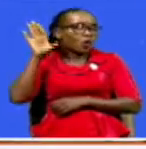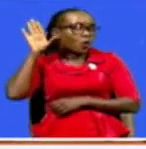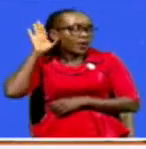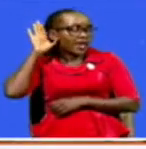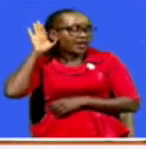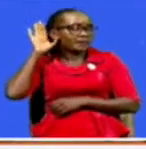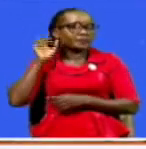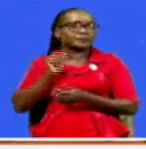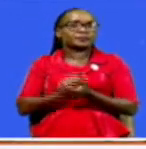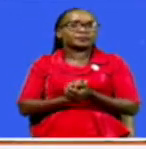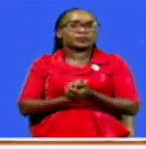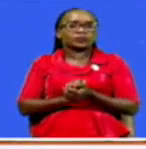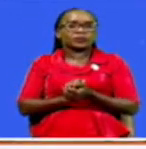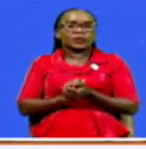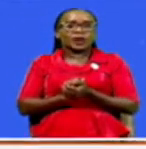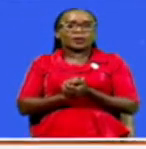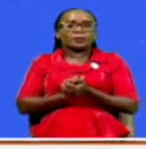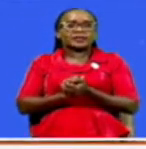that I will obey